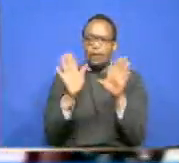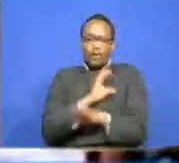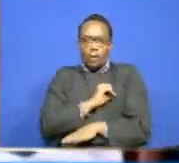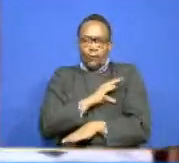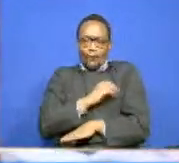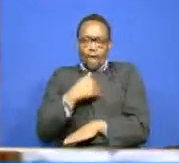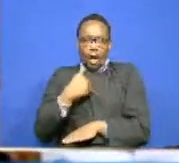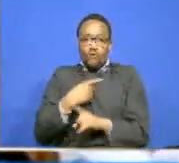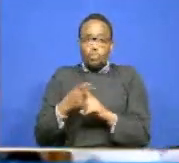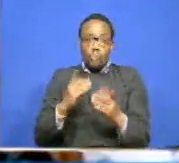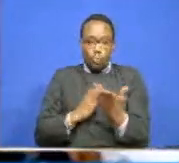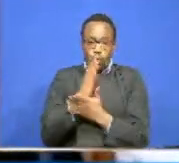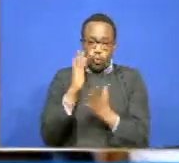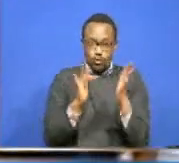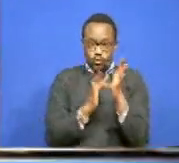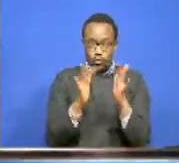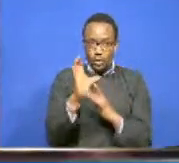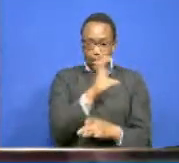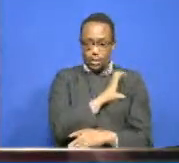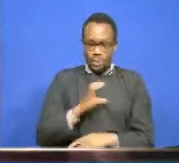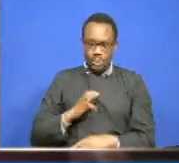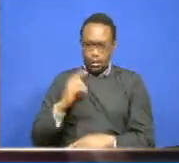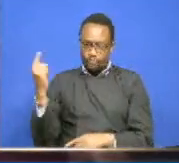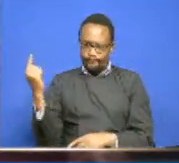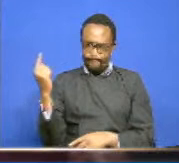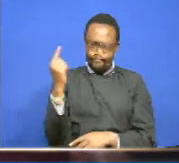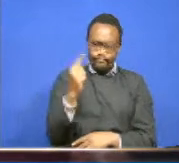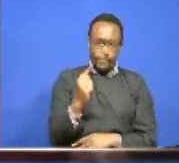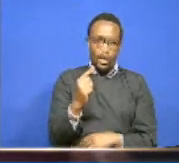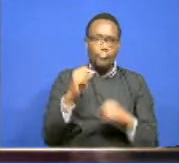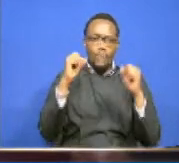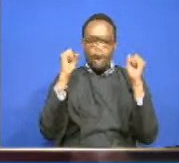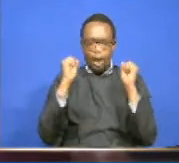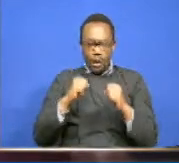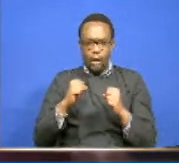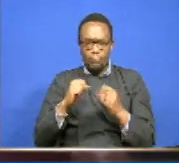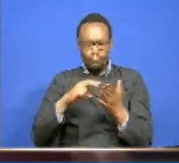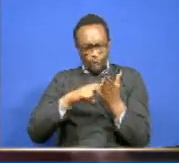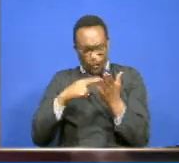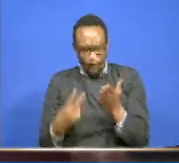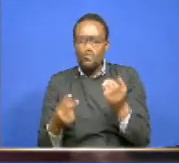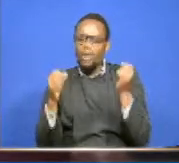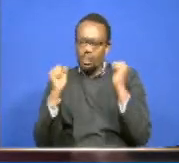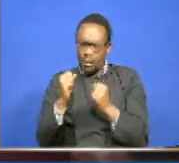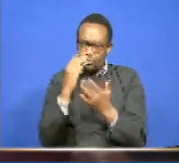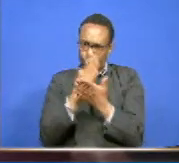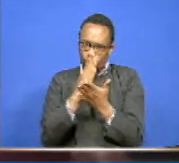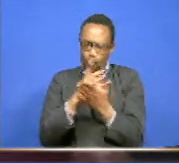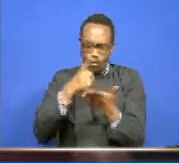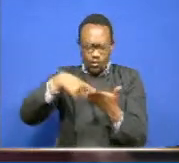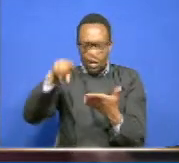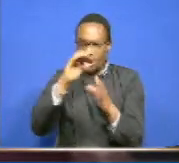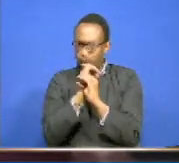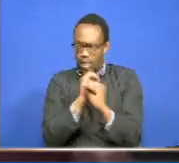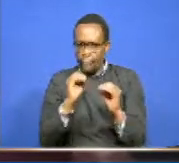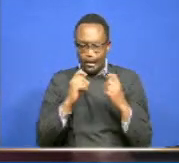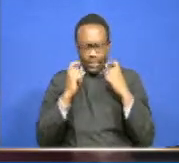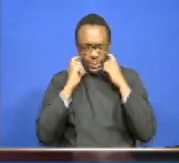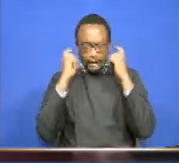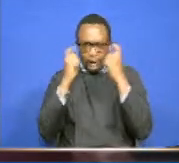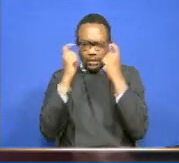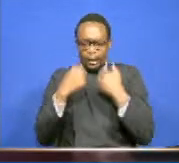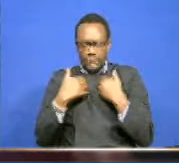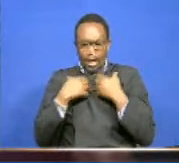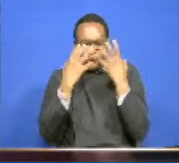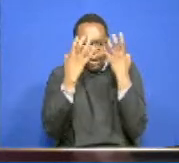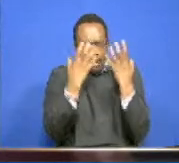but through your Son we approach your throne. We have done wrong and neglected to do right. Our sins weigh heavily